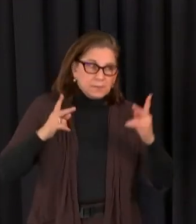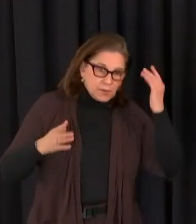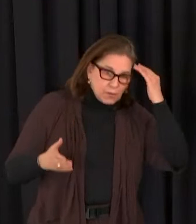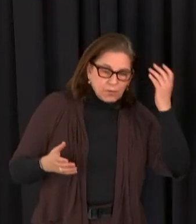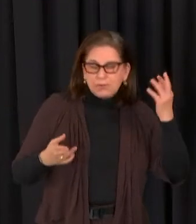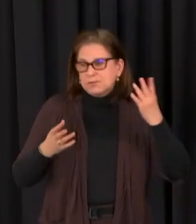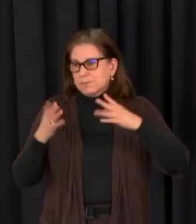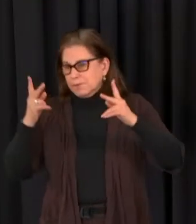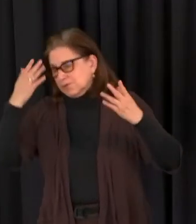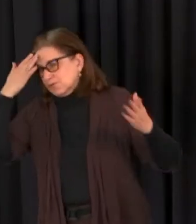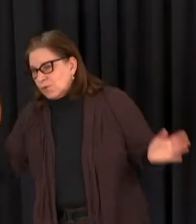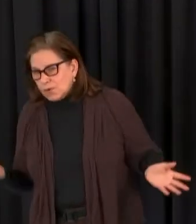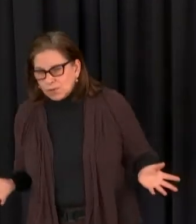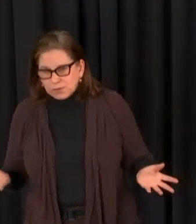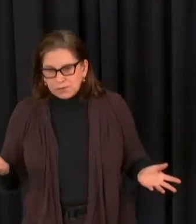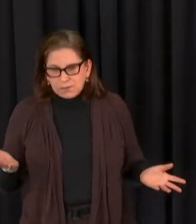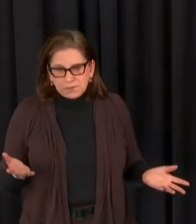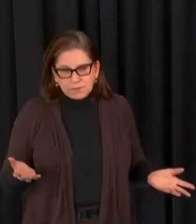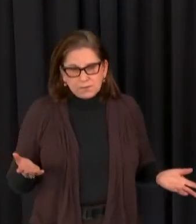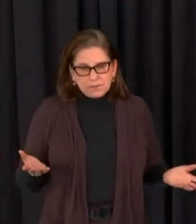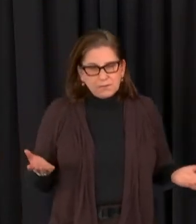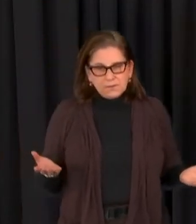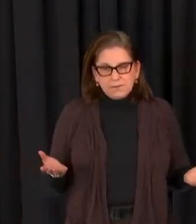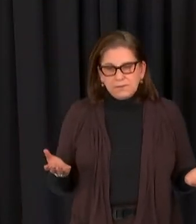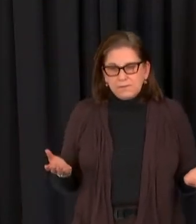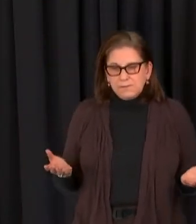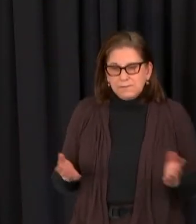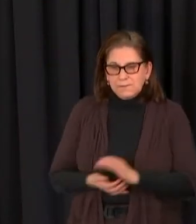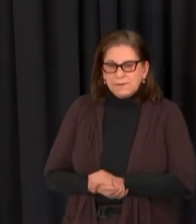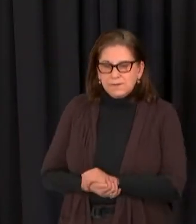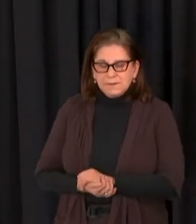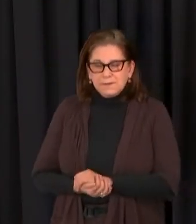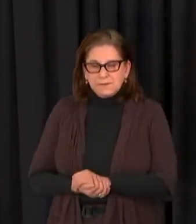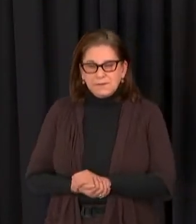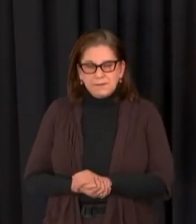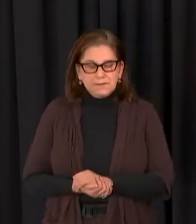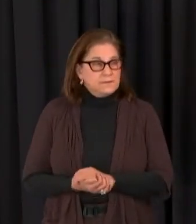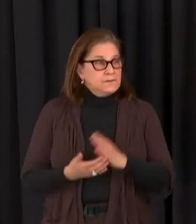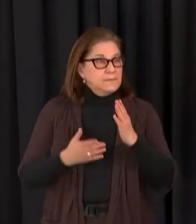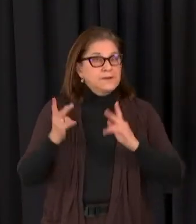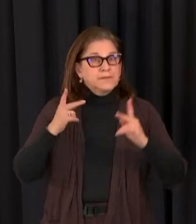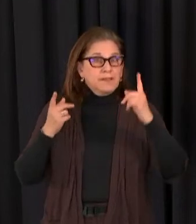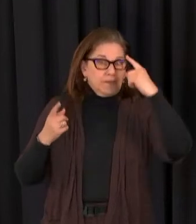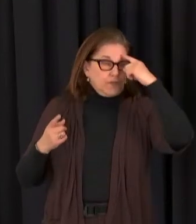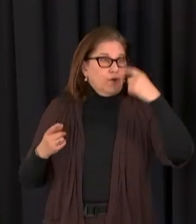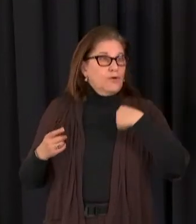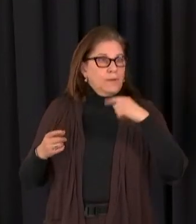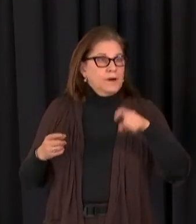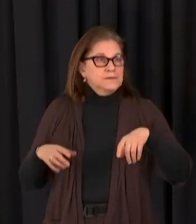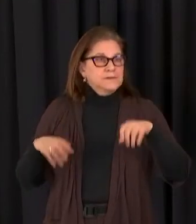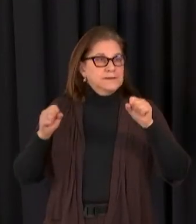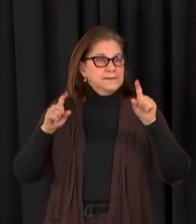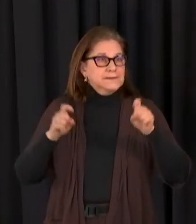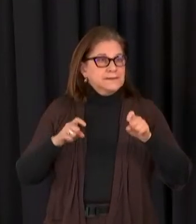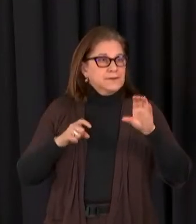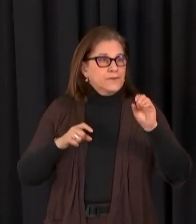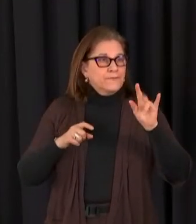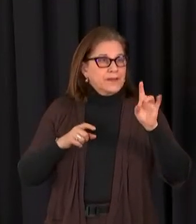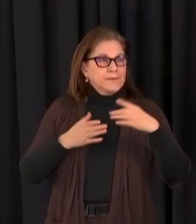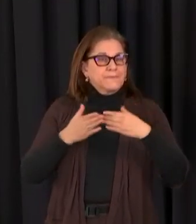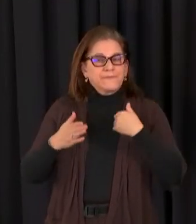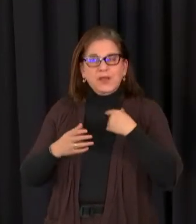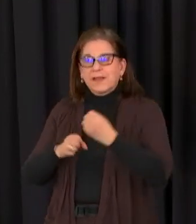like James asked about whether or not they need to have a COVID-19 test before they get vaccinated. And then two, to be able to continue to